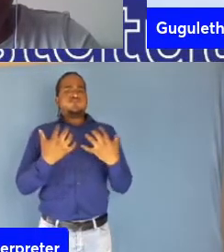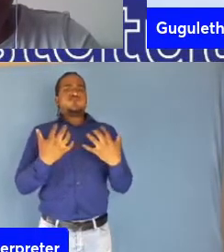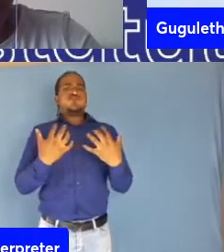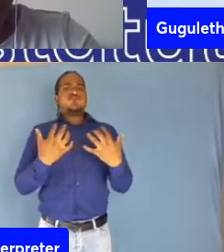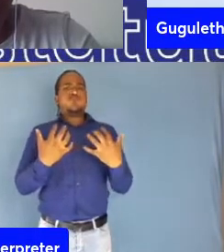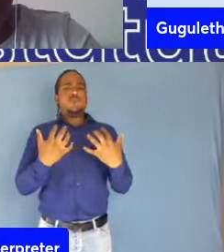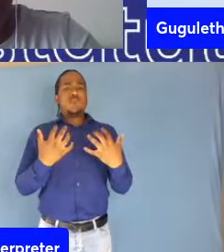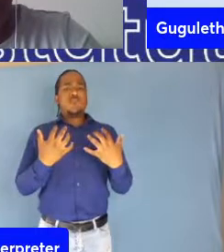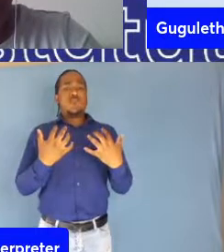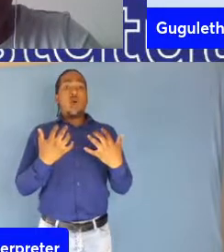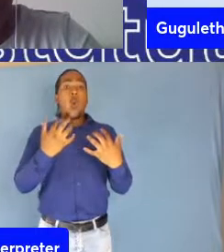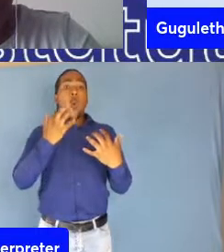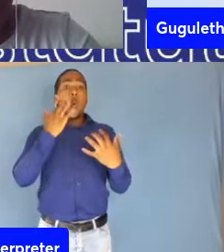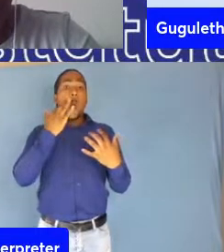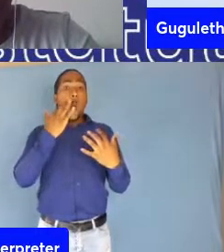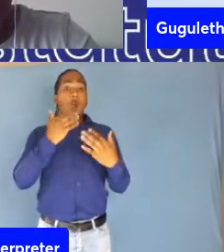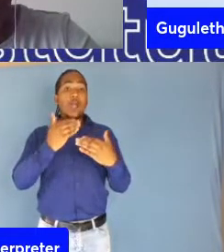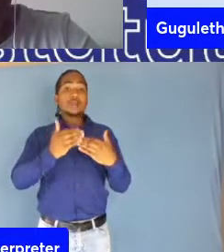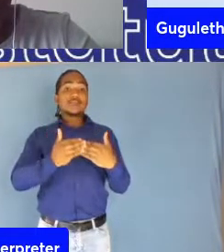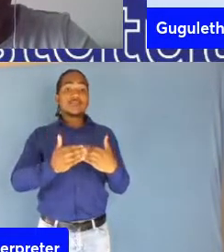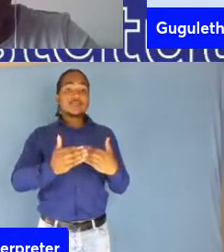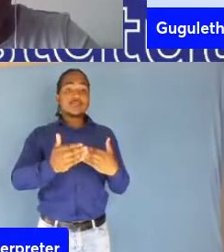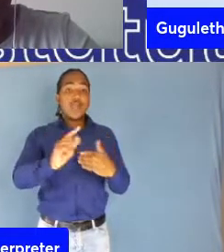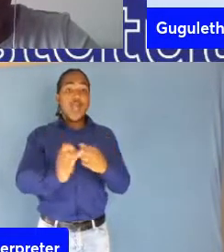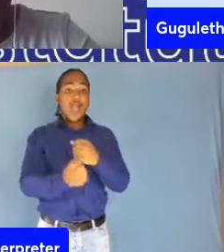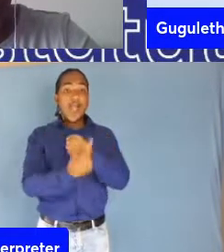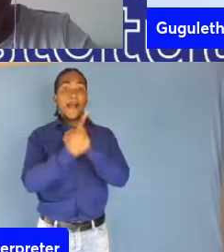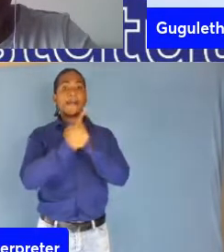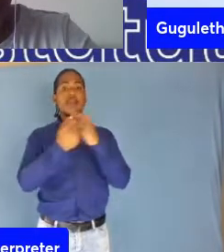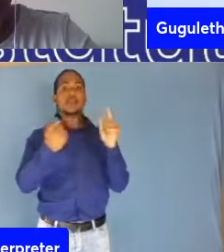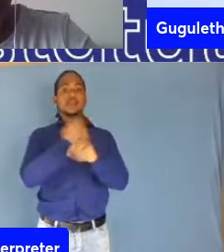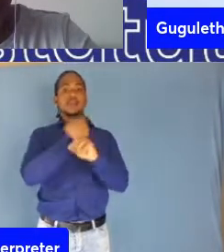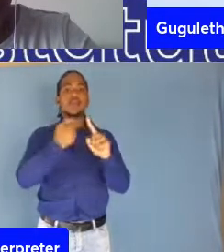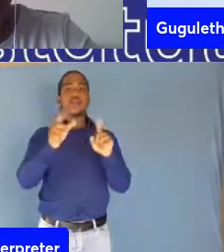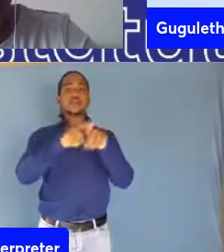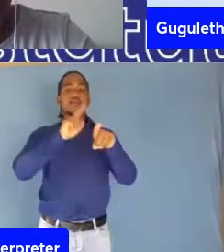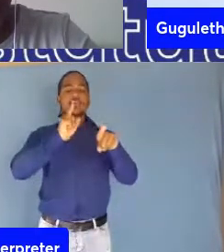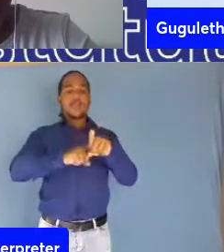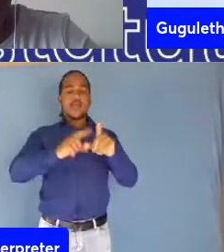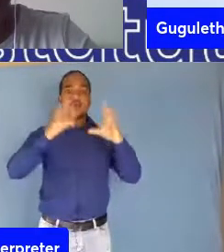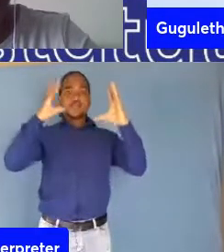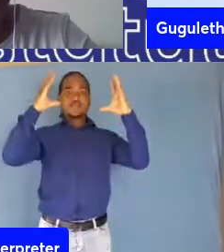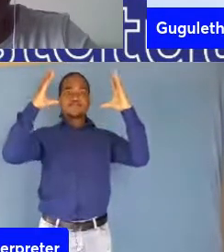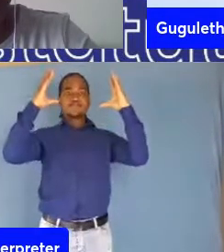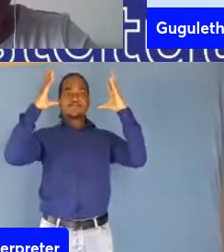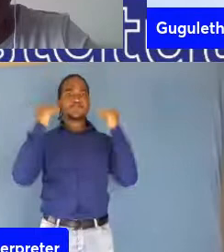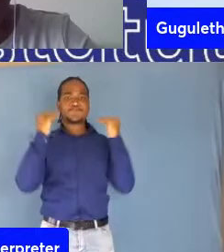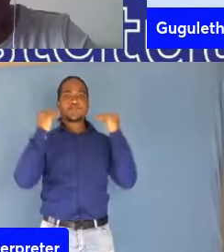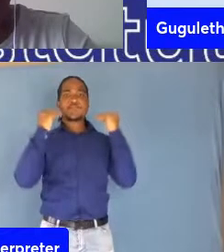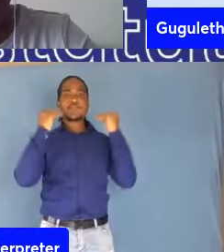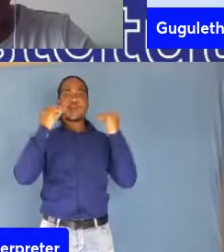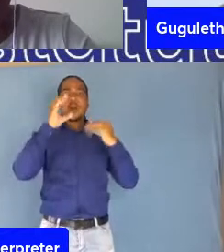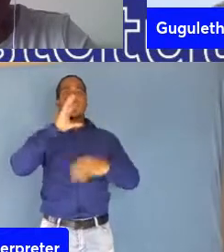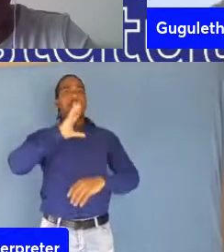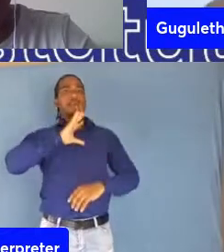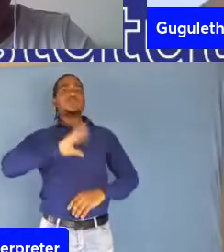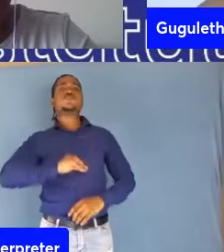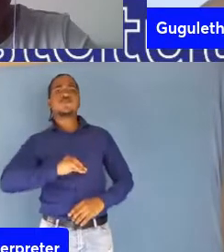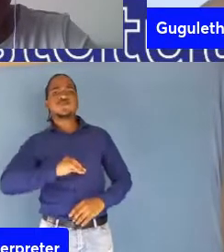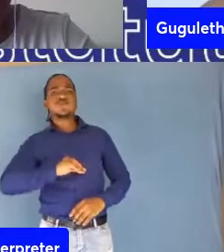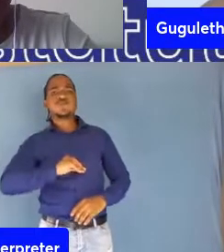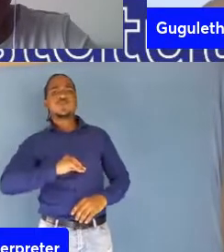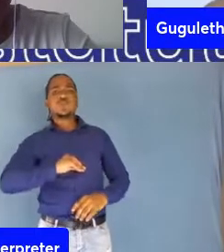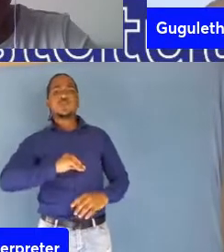these violations take place, they shatter their world, you know. And I think one of the things that we need